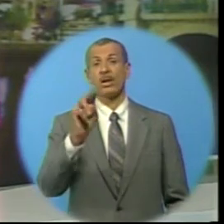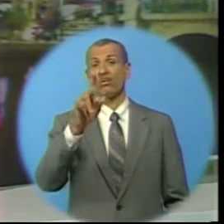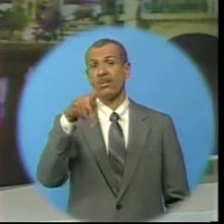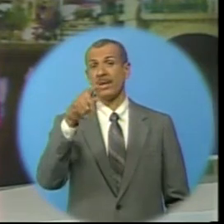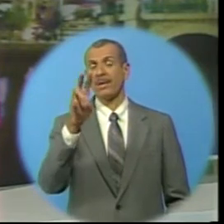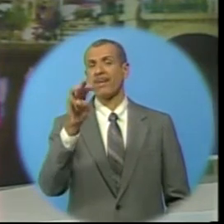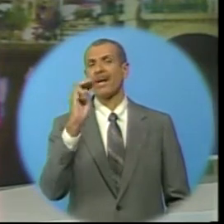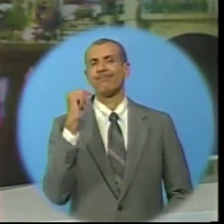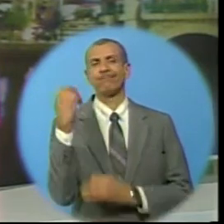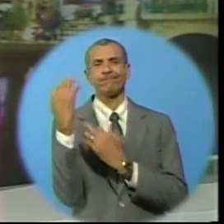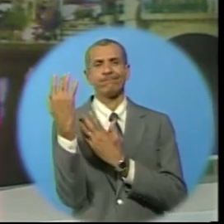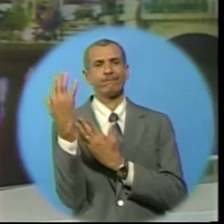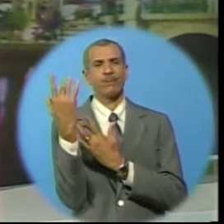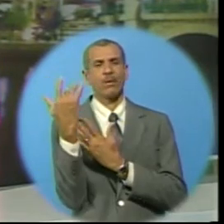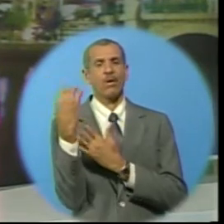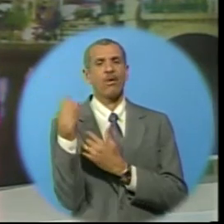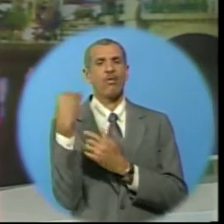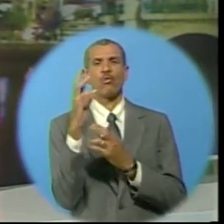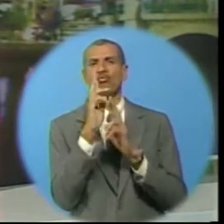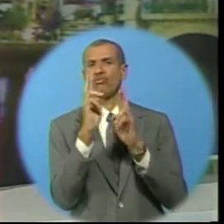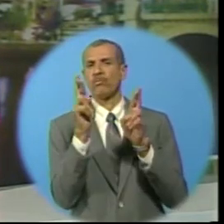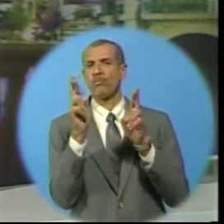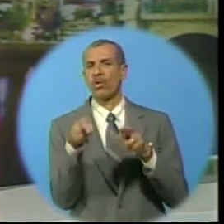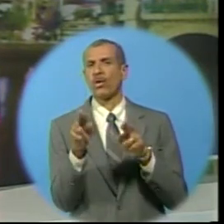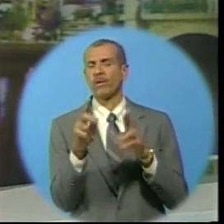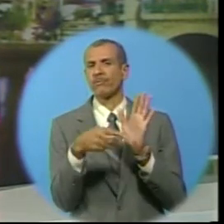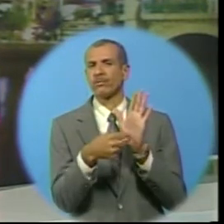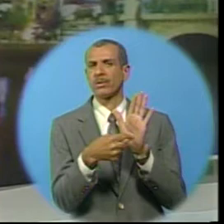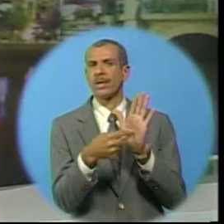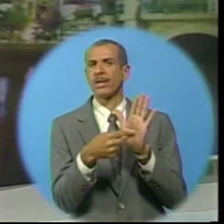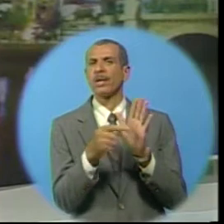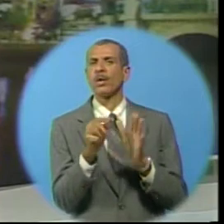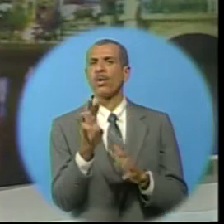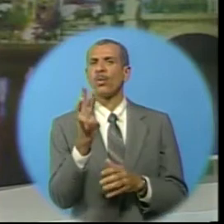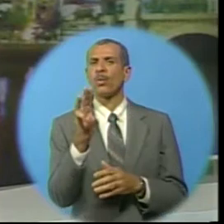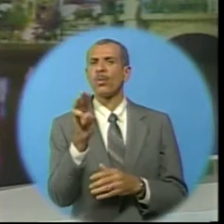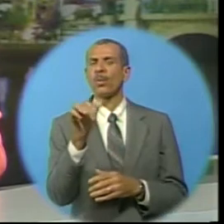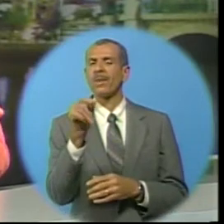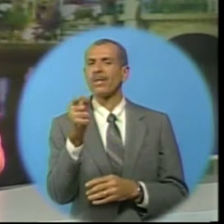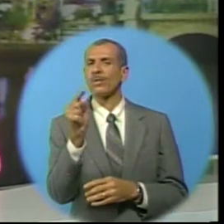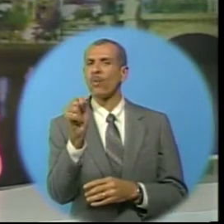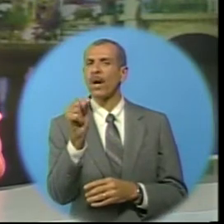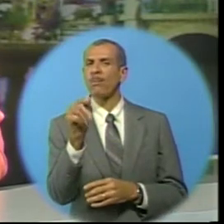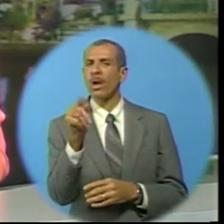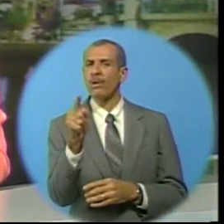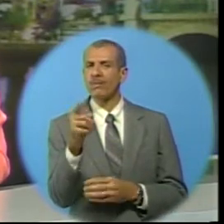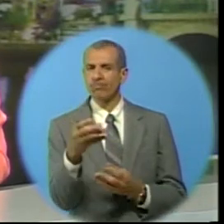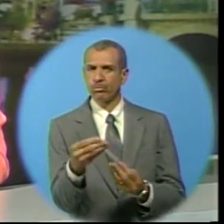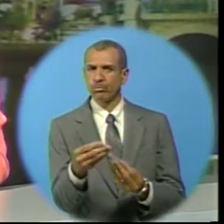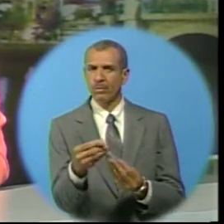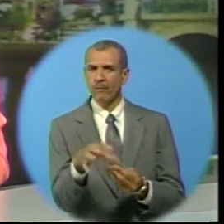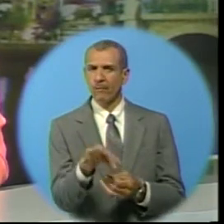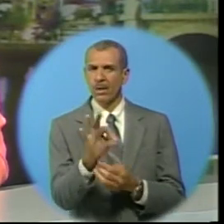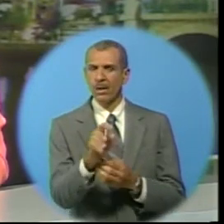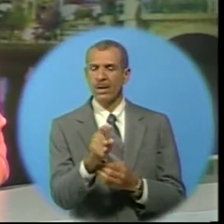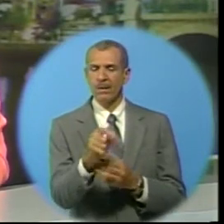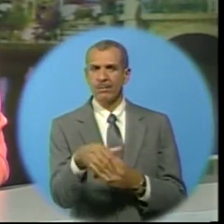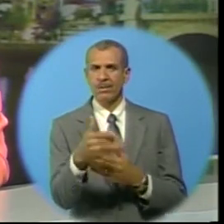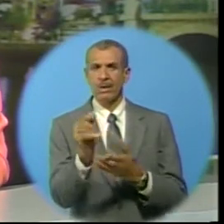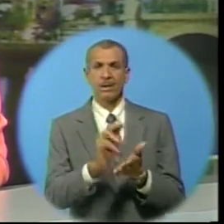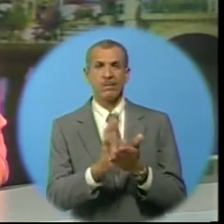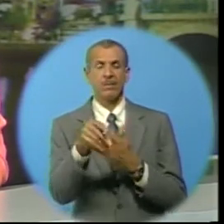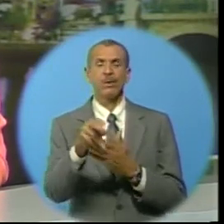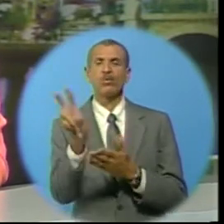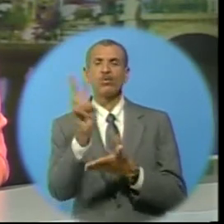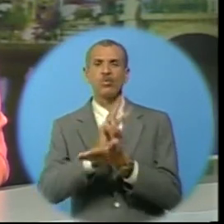is still awaiting an official report identifying the white powdery substance contained in a package delivered to the union's headquarters about